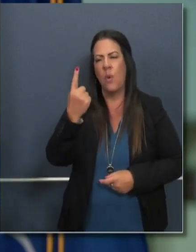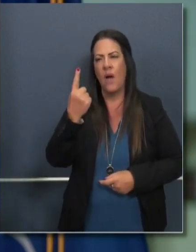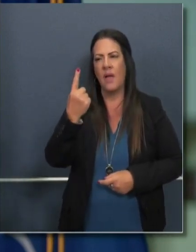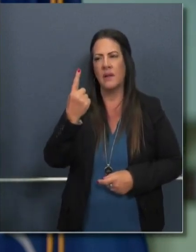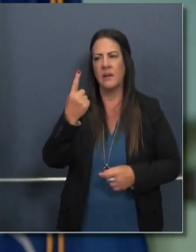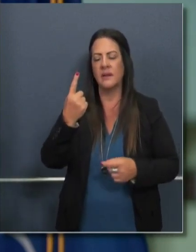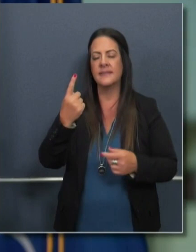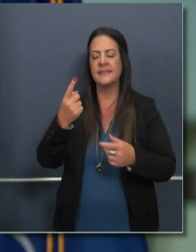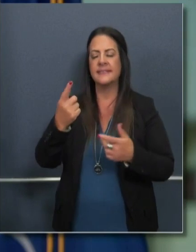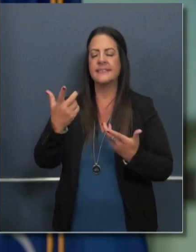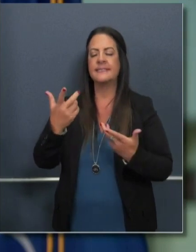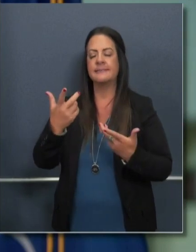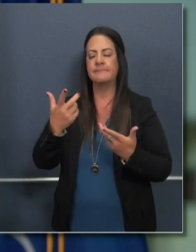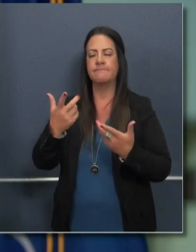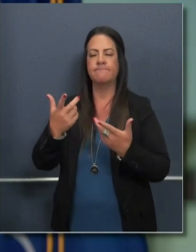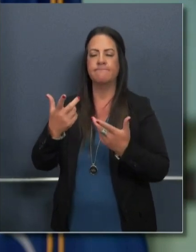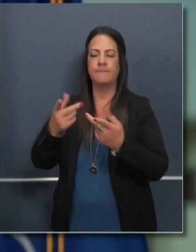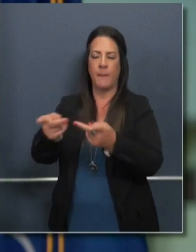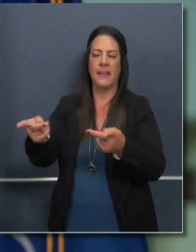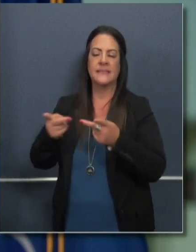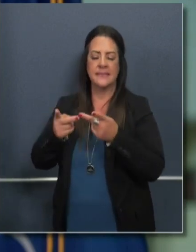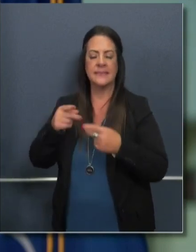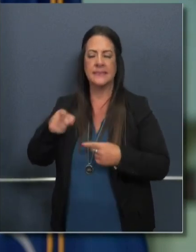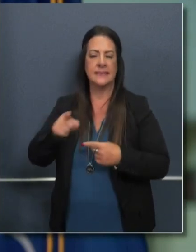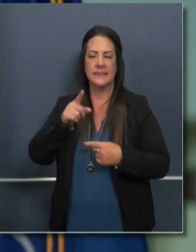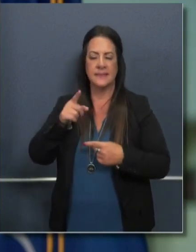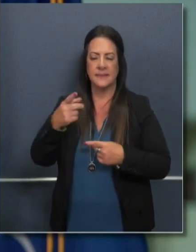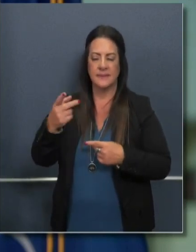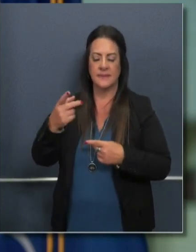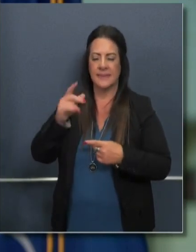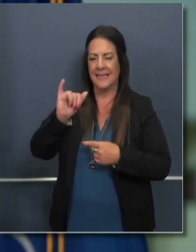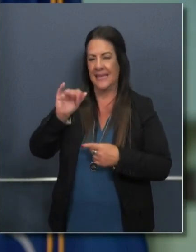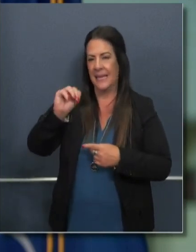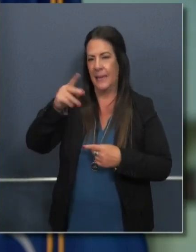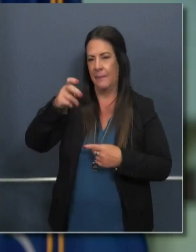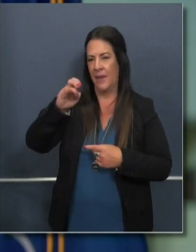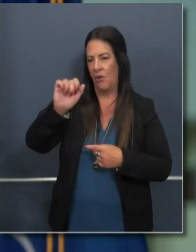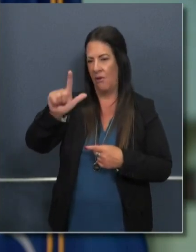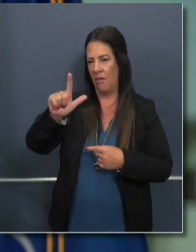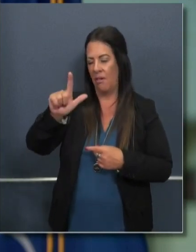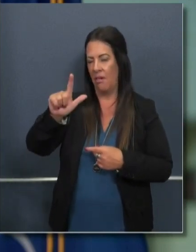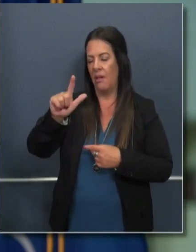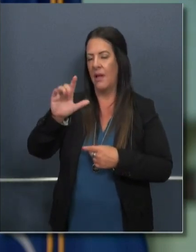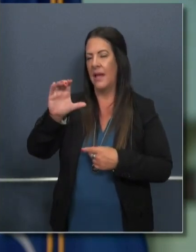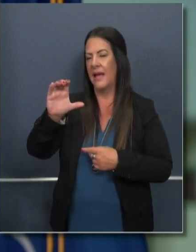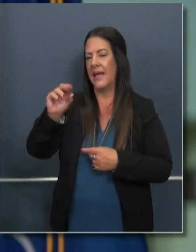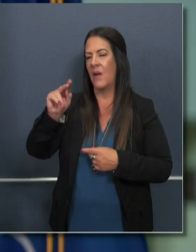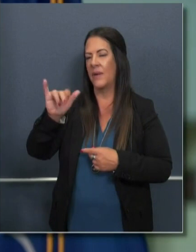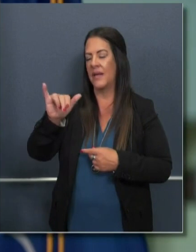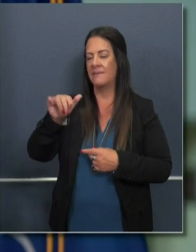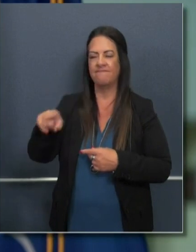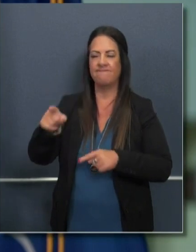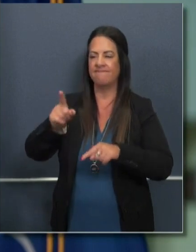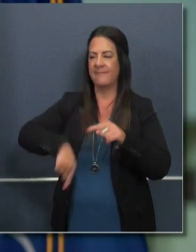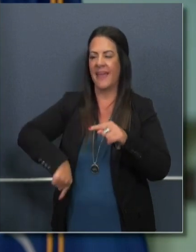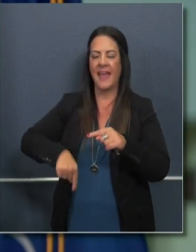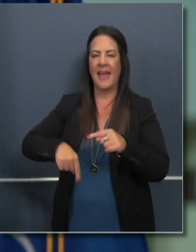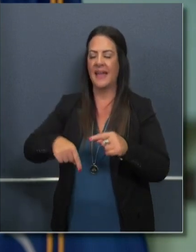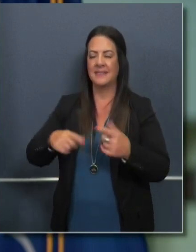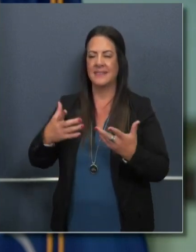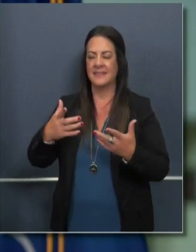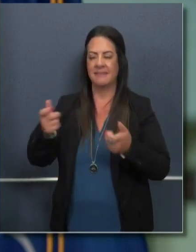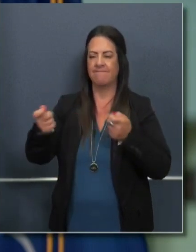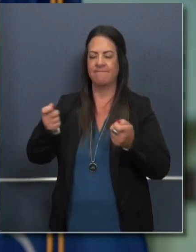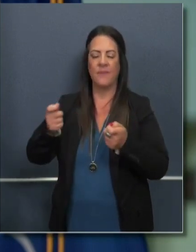move forward with an attestation, and that's Imperial County, that simply cannot absorb the total number of new positive